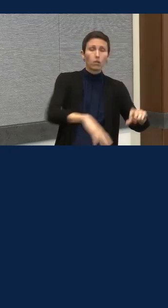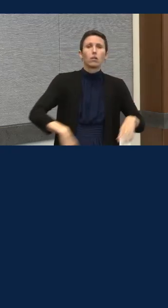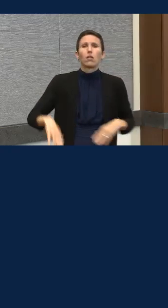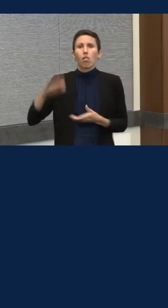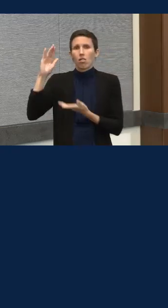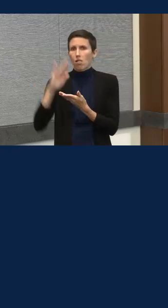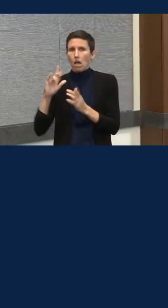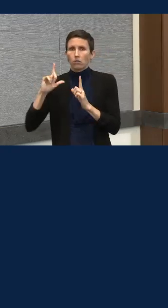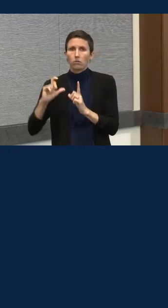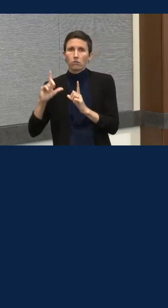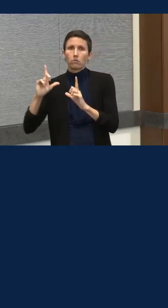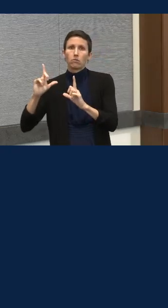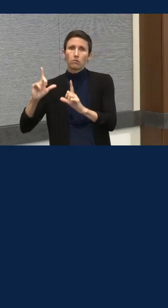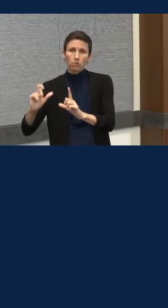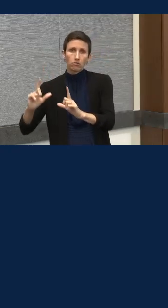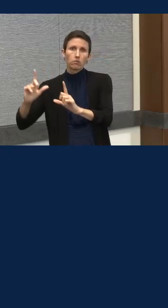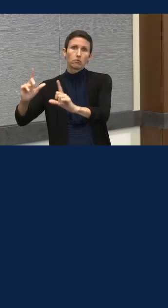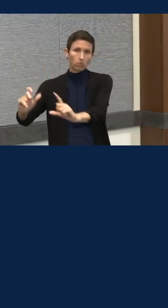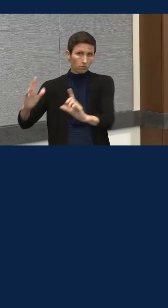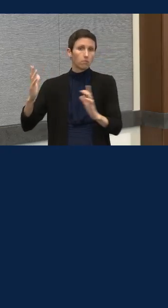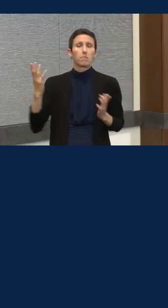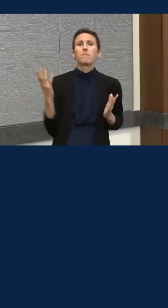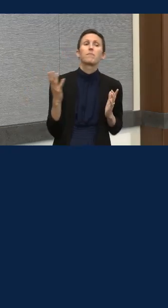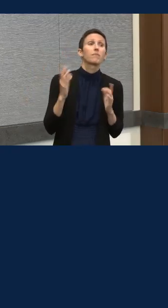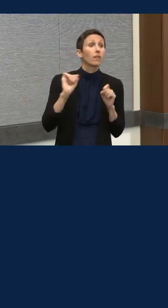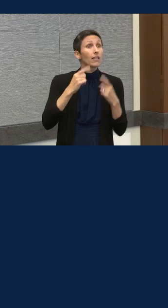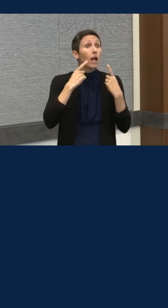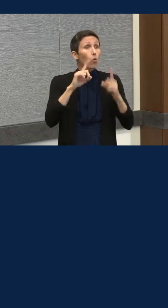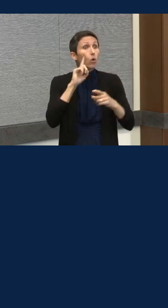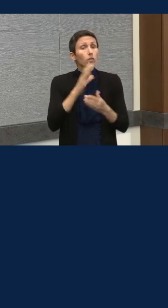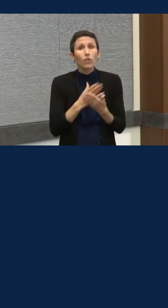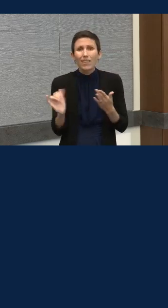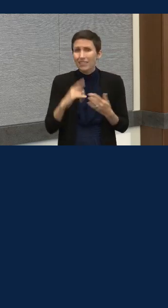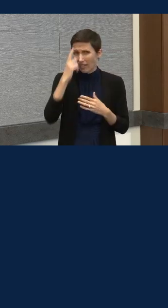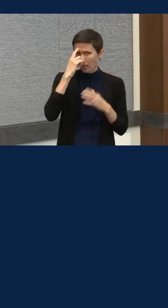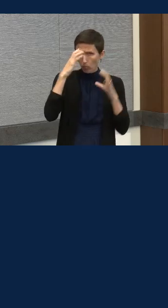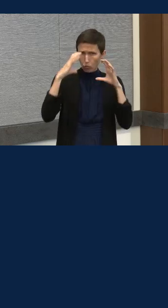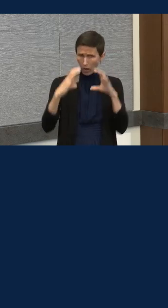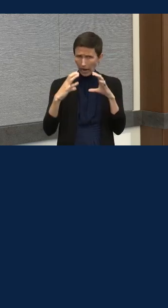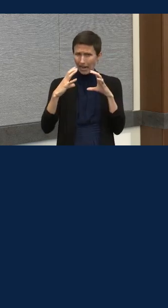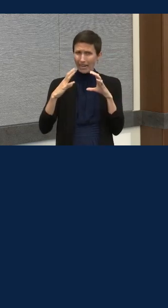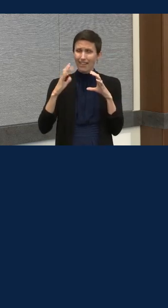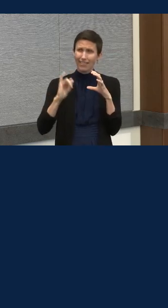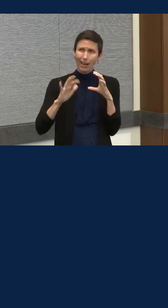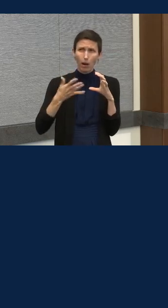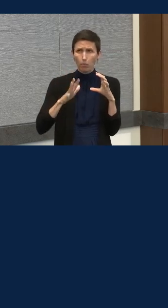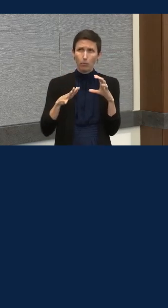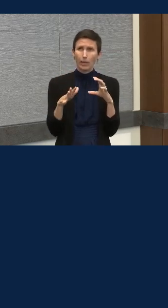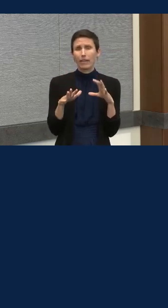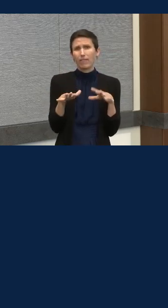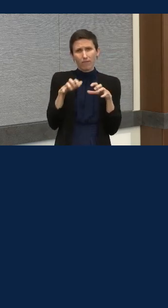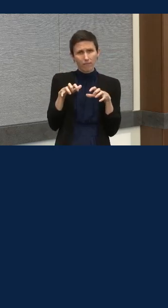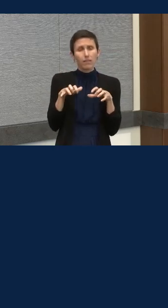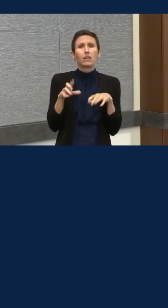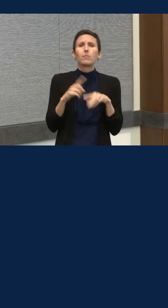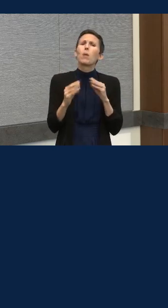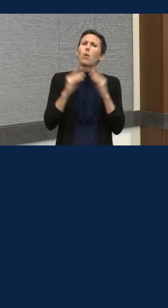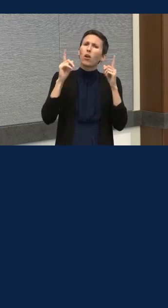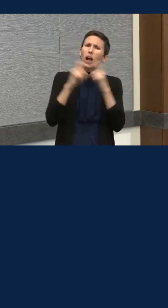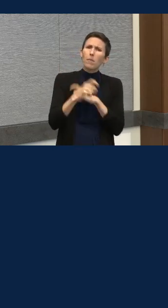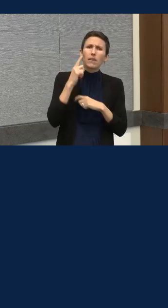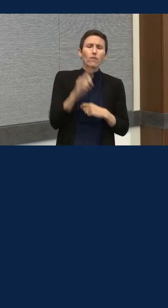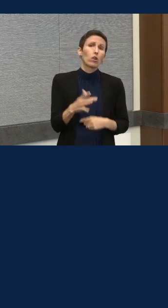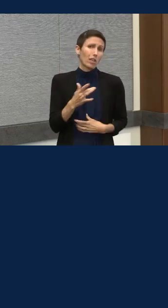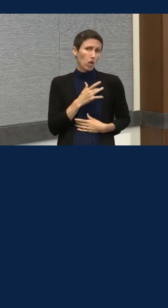accelerated scan to the fully sampled scan. That works for things like the brain that hold relatively still. It's more complicated for things like